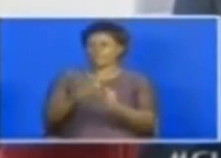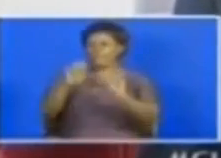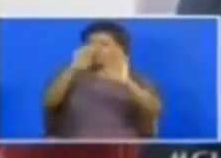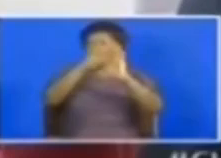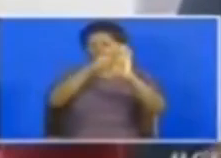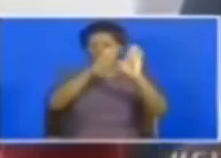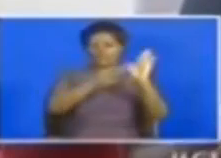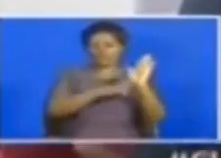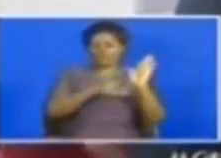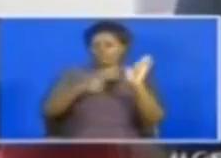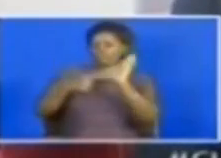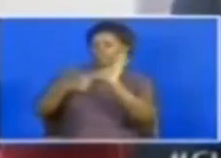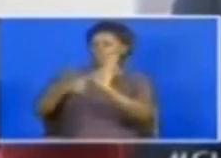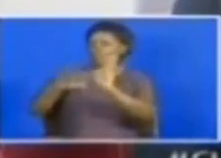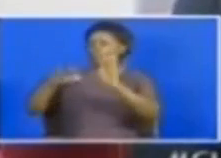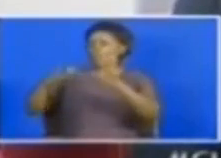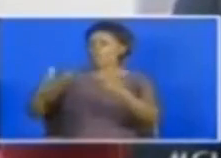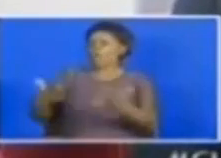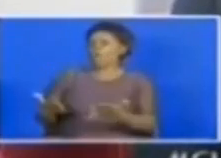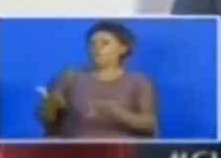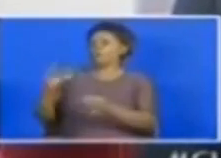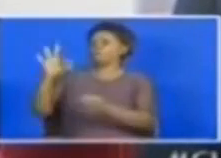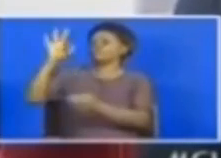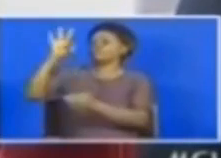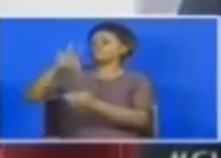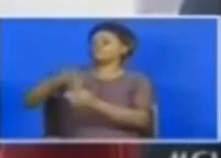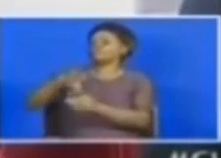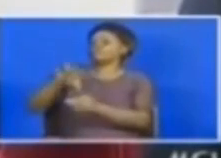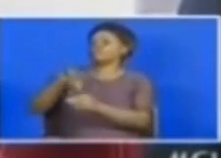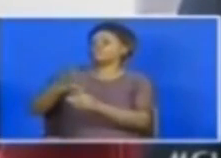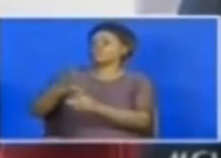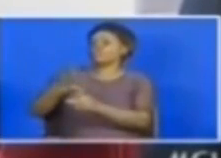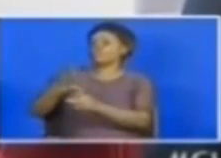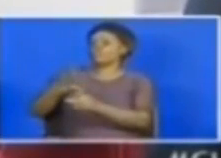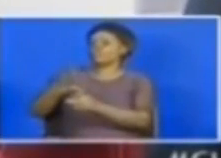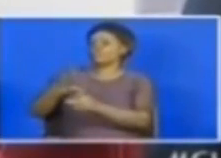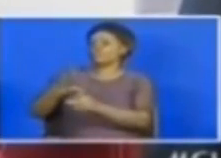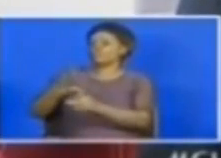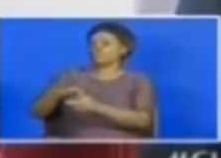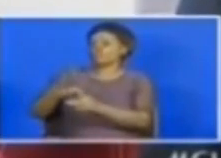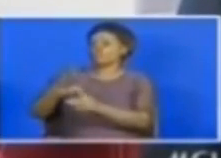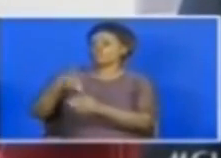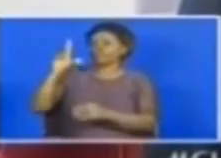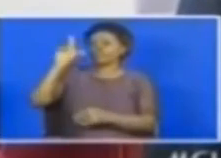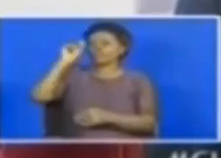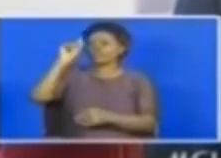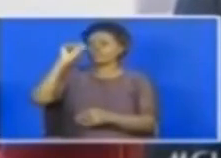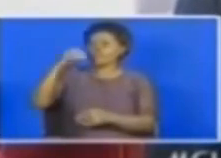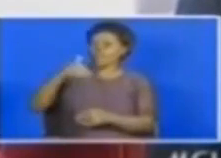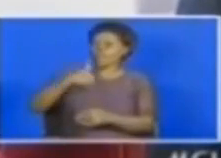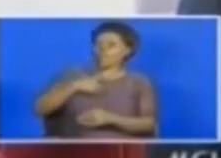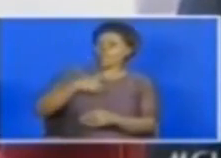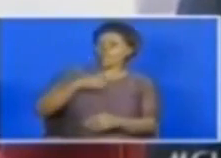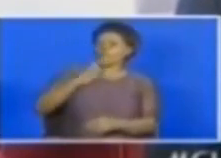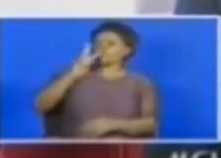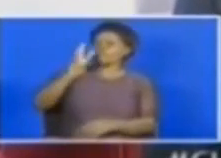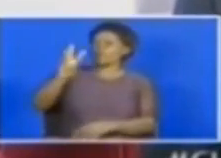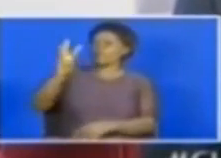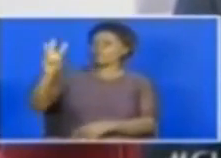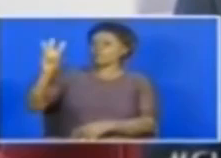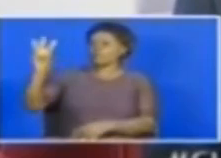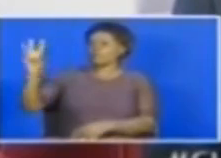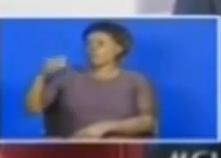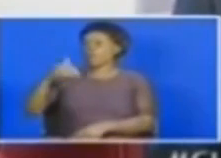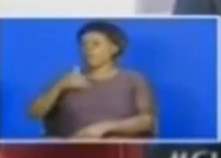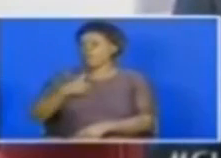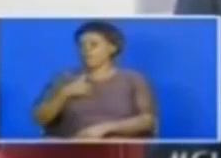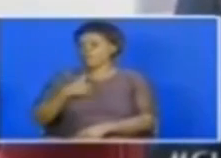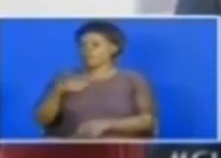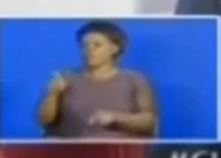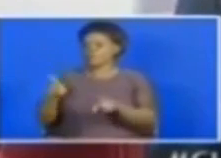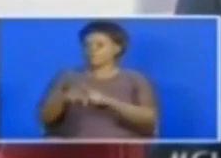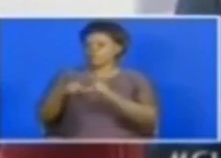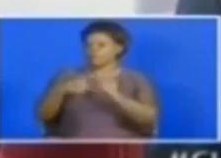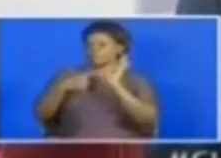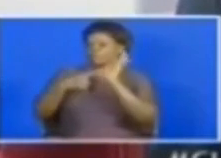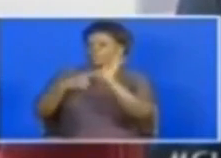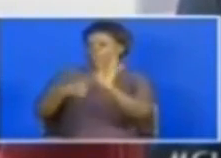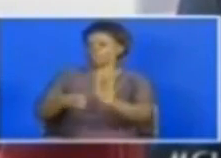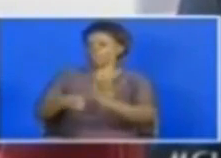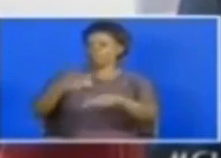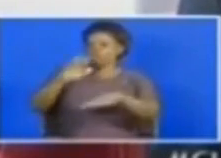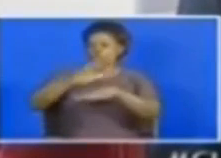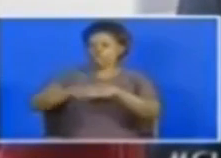programs that are showing how to vote that we have put on our Twitter account, on our website, and we are also transmitting them